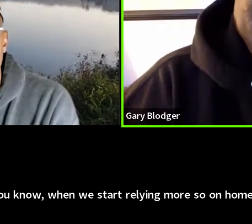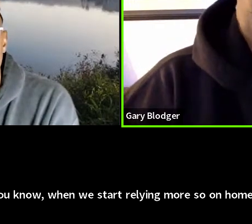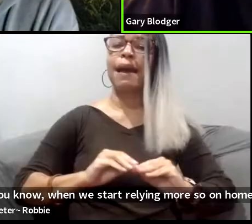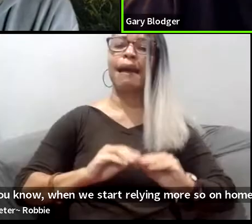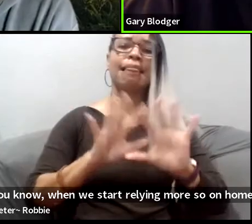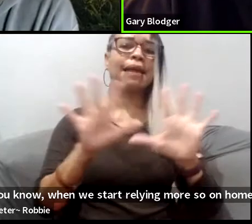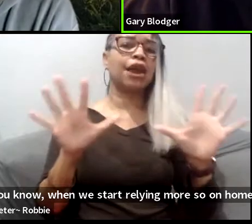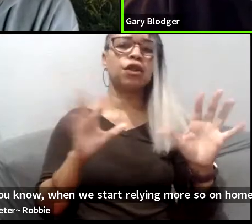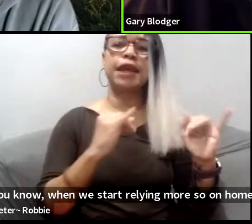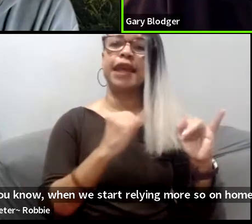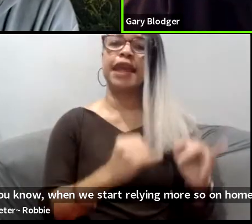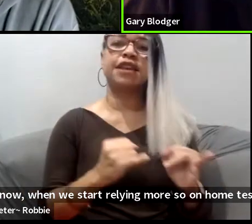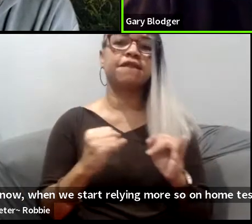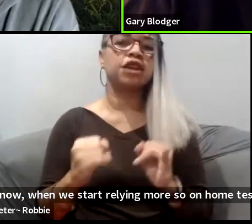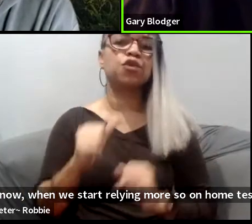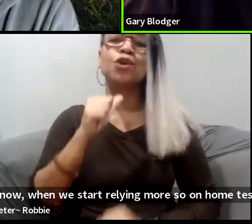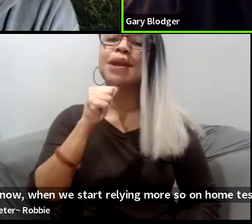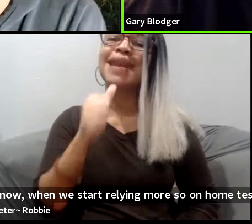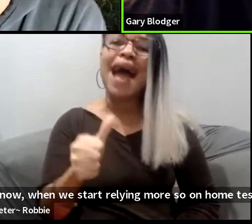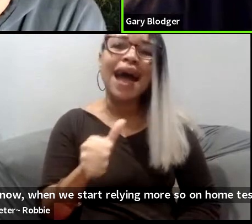clearly individuals aren't reporting.